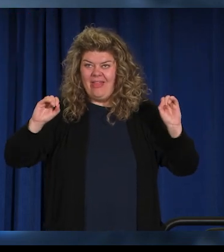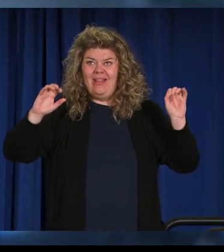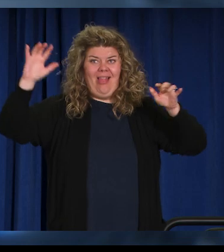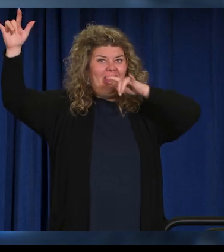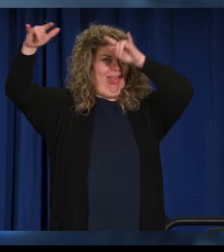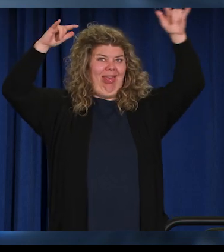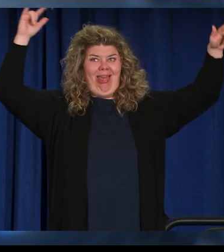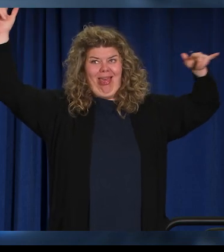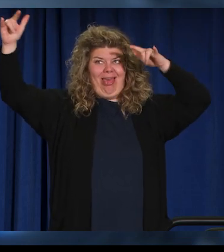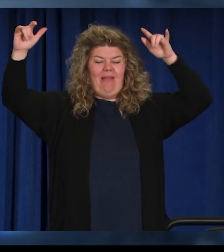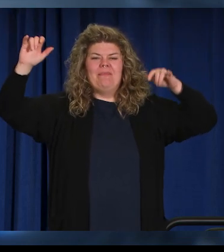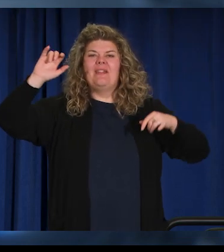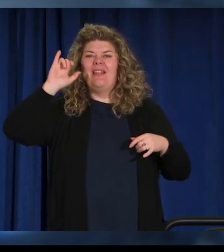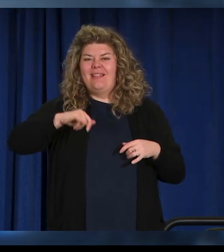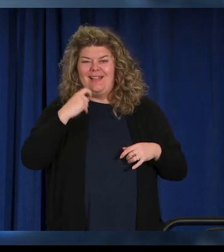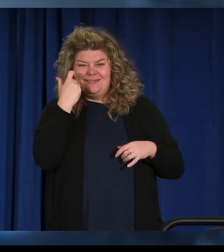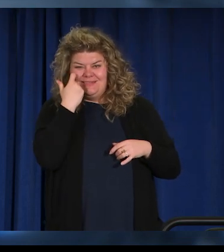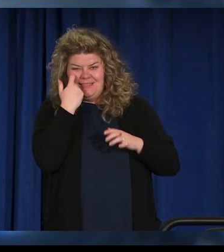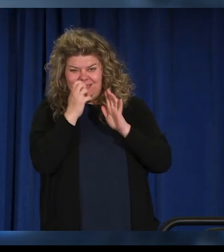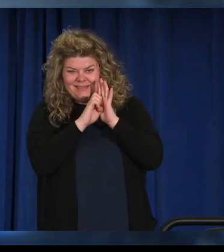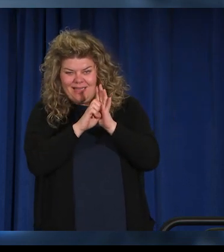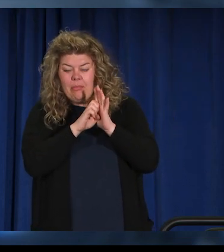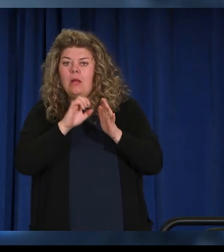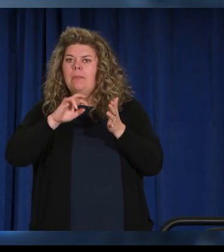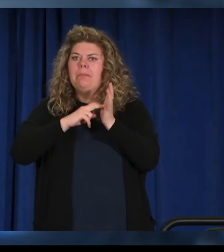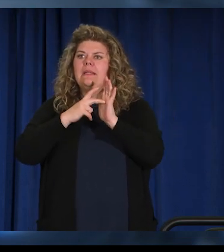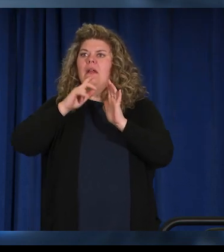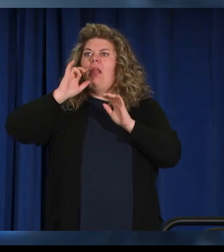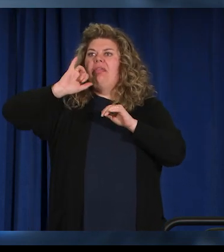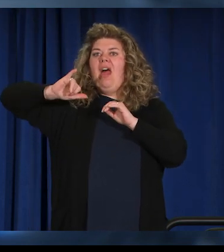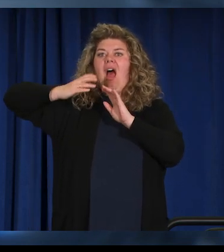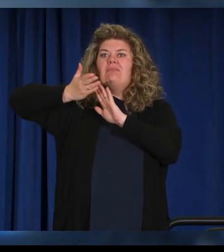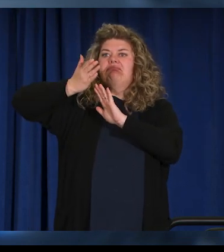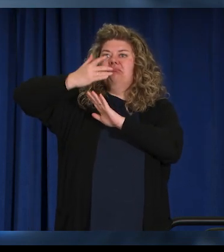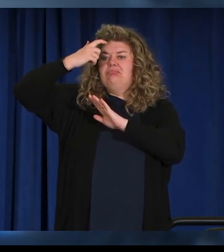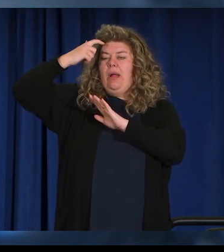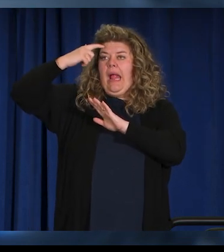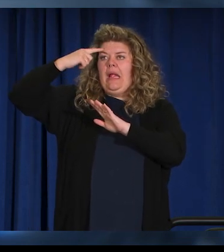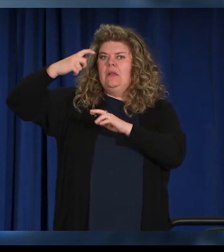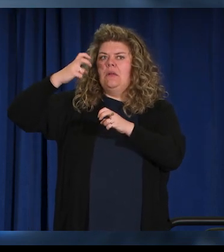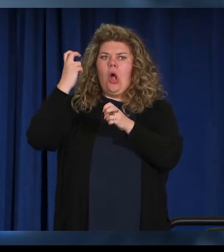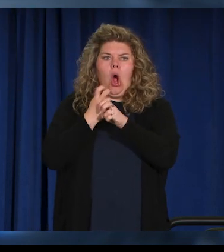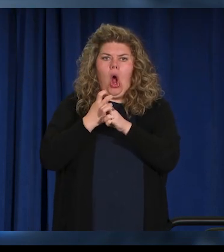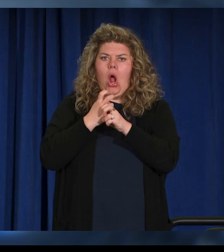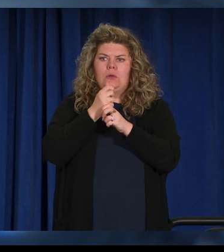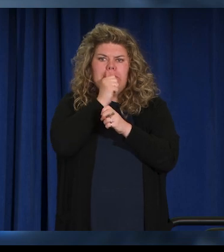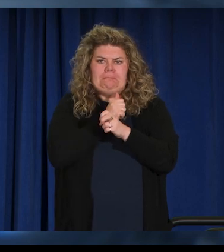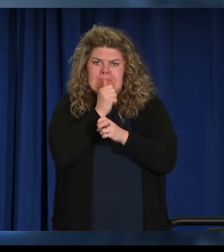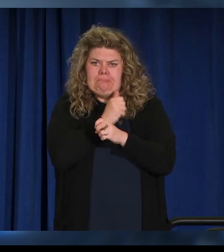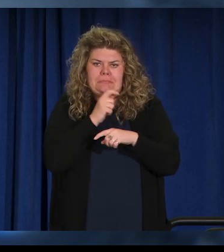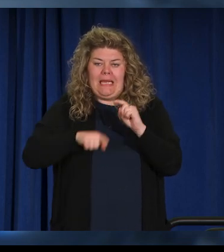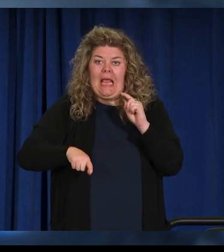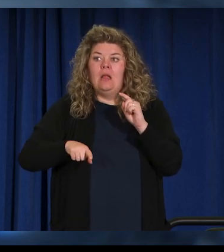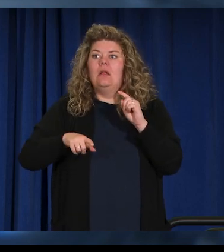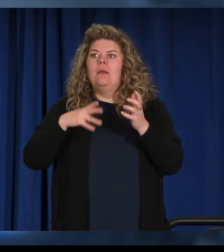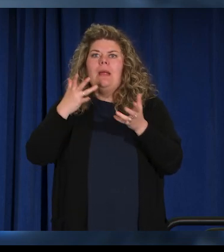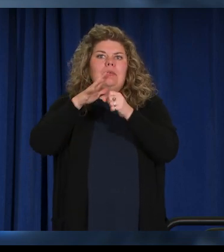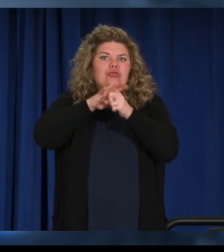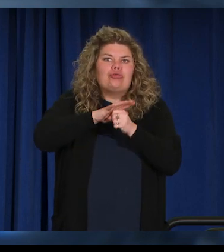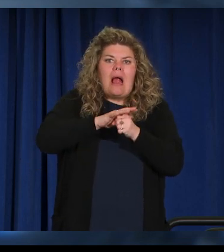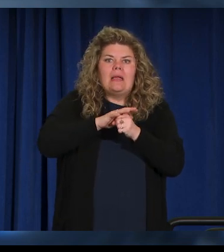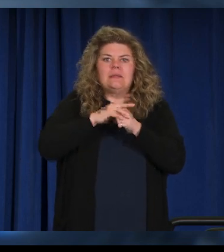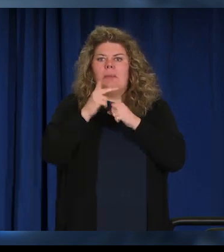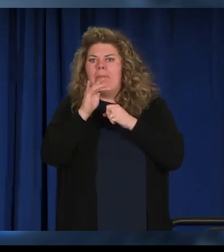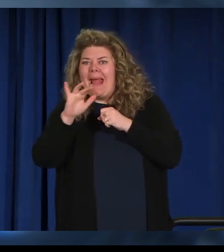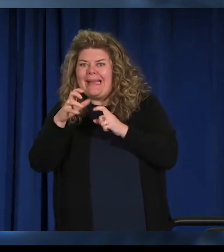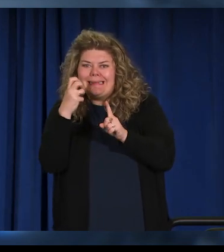an illustration of how our executive functioning can be hijacked by a single input, whether it's stress that spirals into a panic attack,